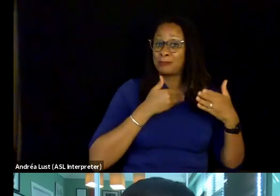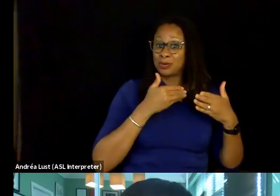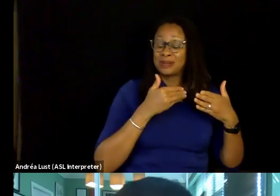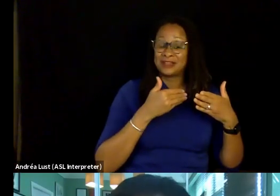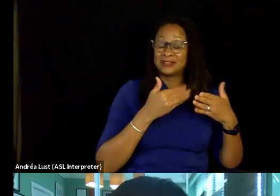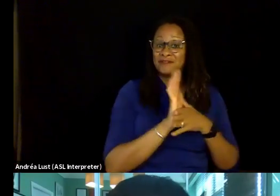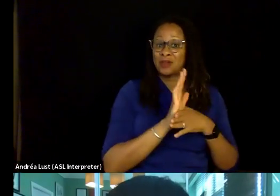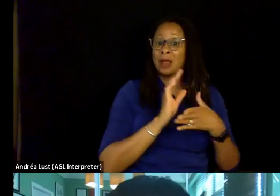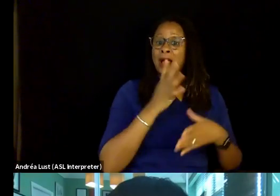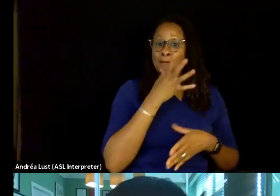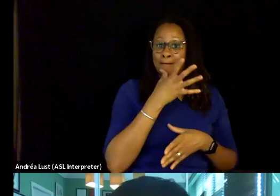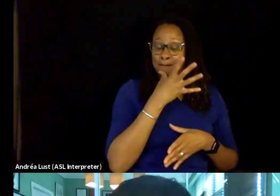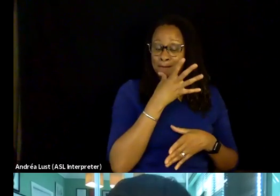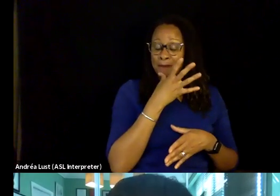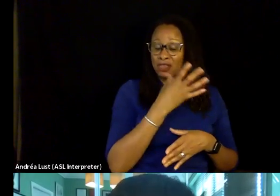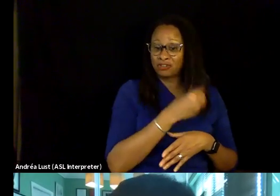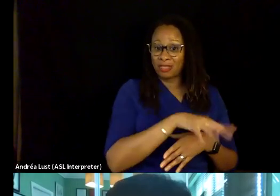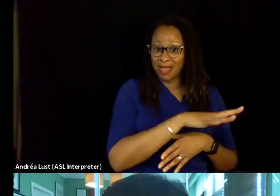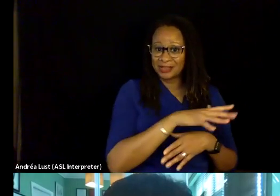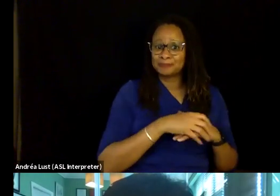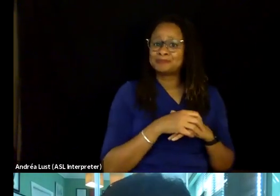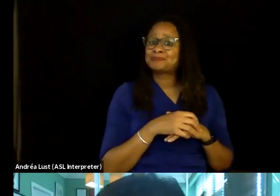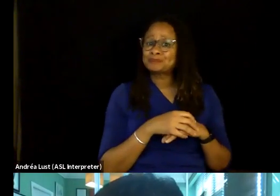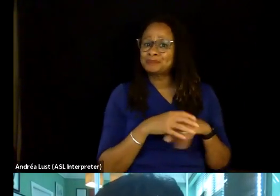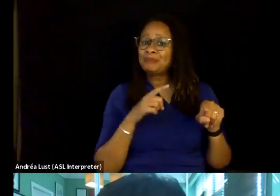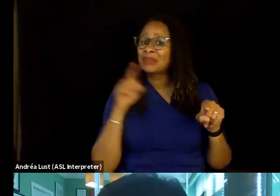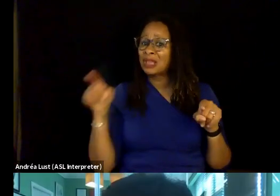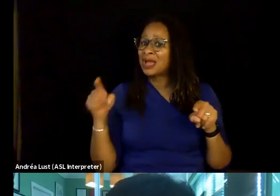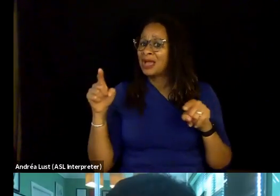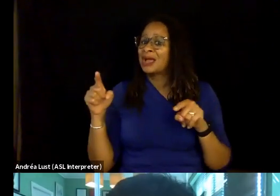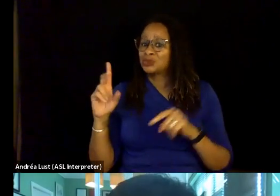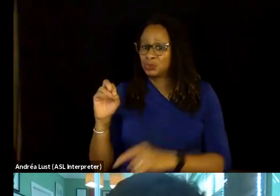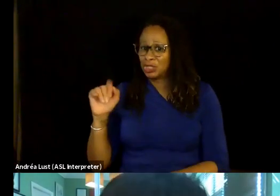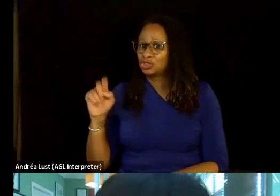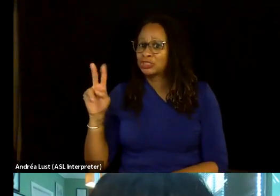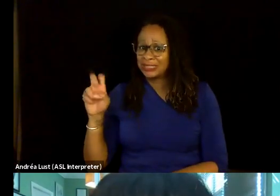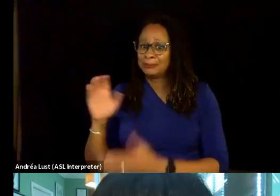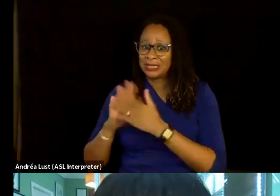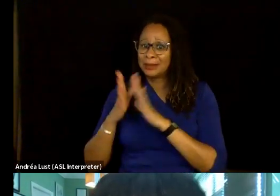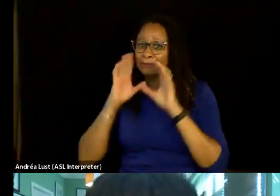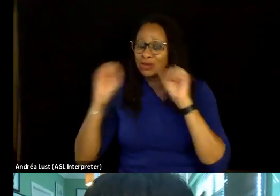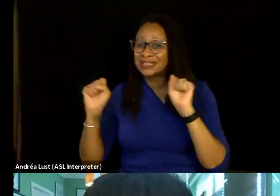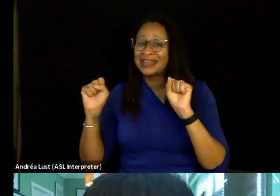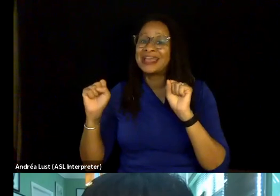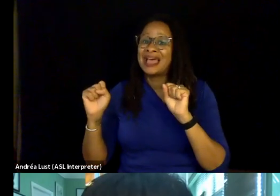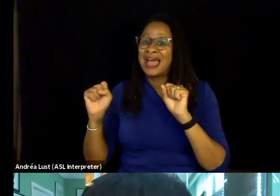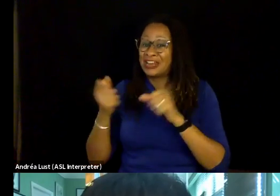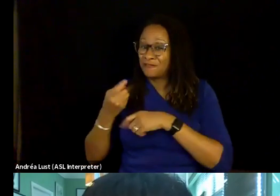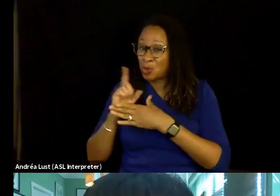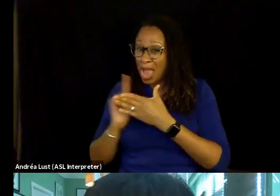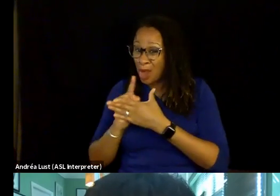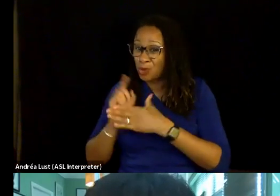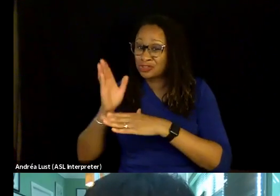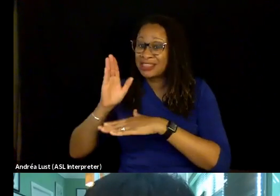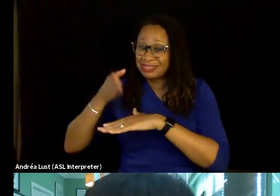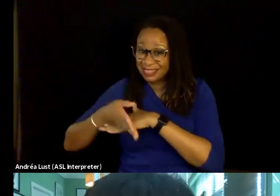became president. And shortly after he became president, a few hours after he became president, the drug war started and the bodies started piling up and